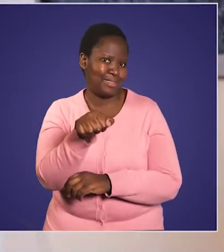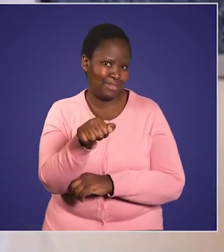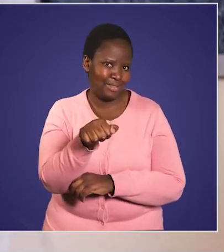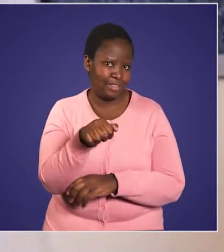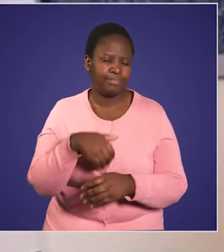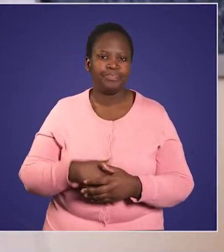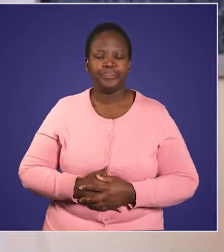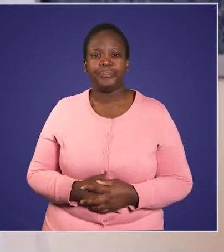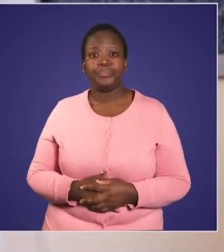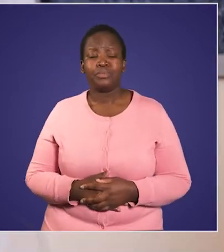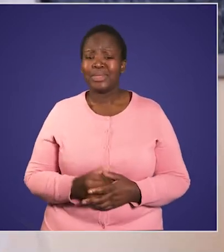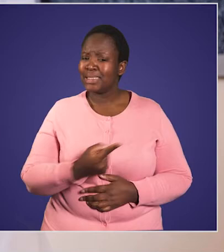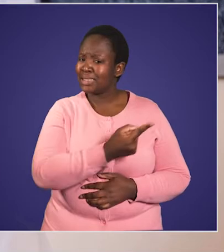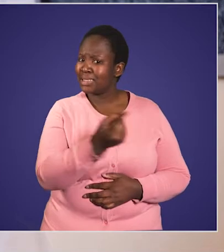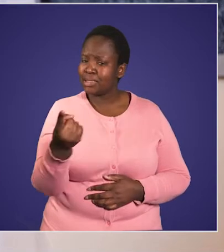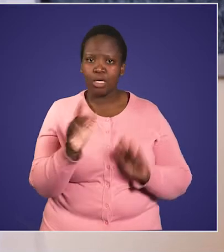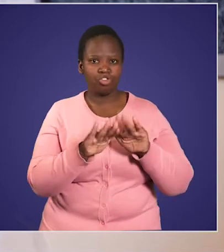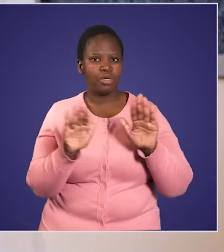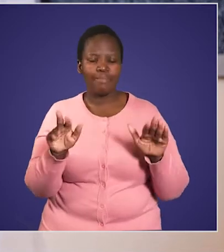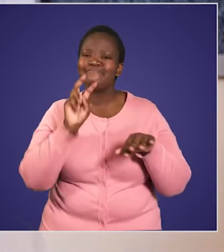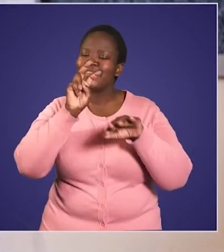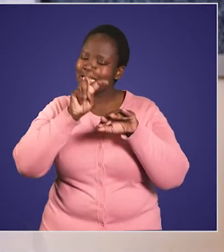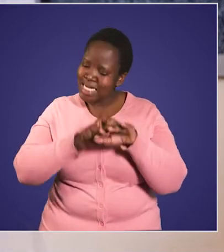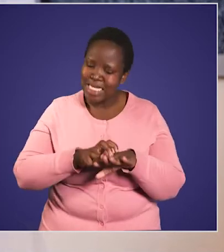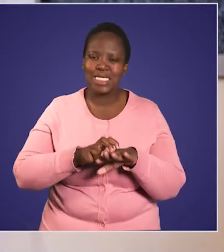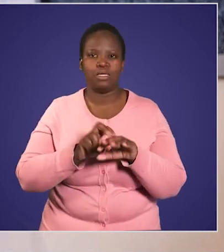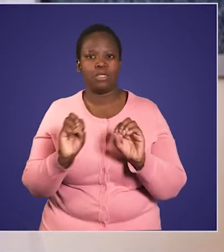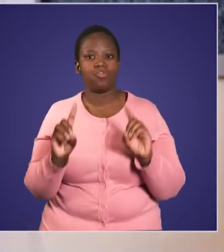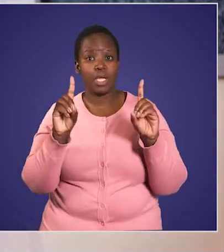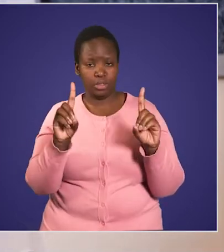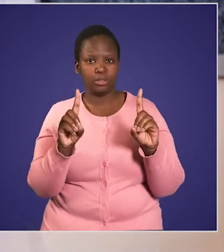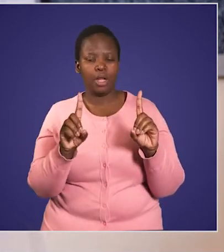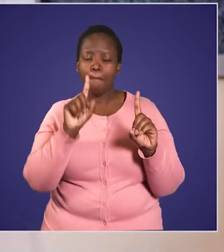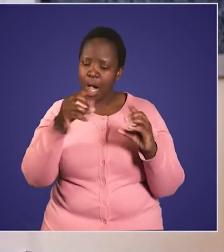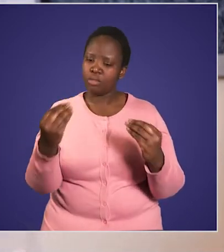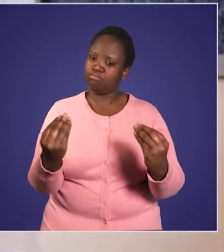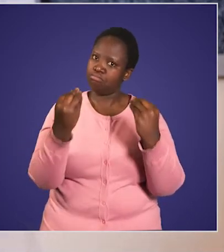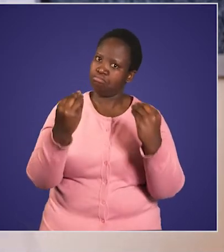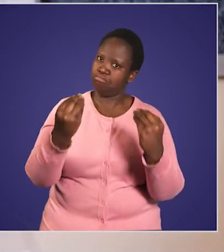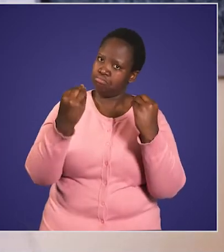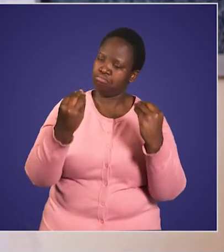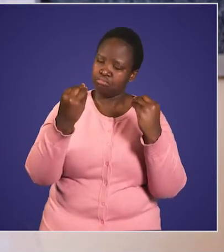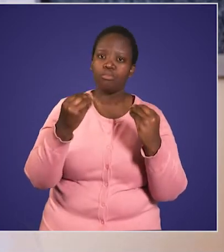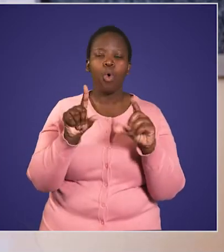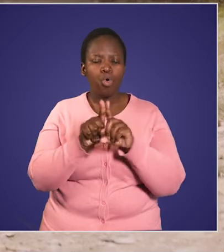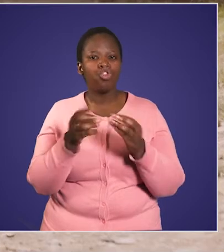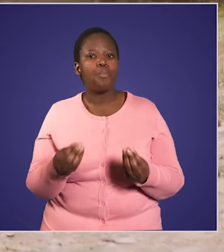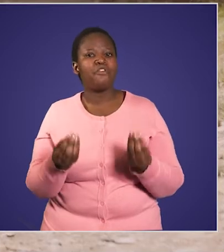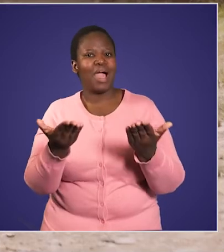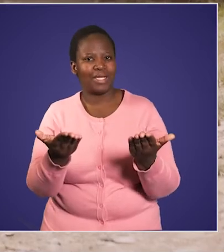These kids need education. They need to be educated. They need to be provided, because education